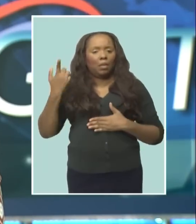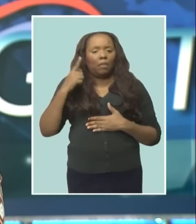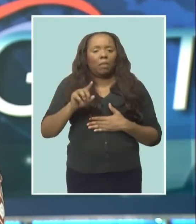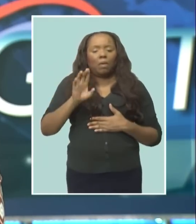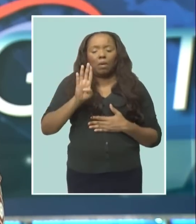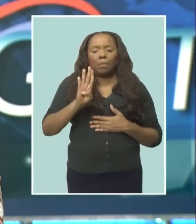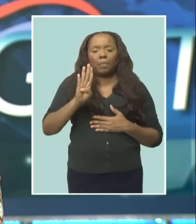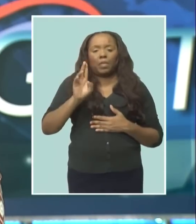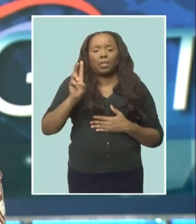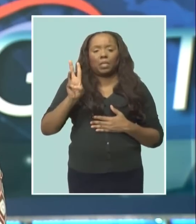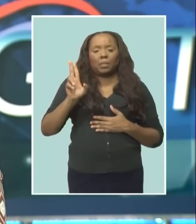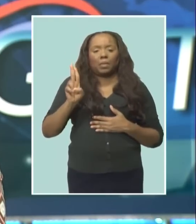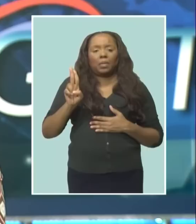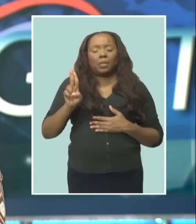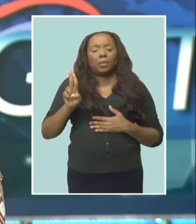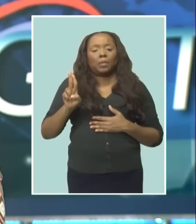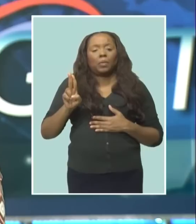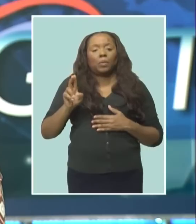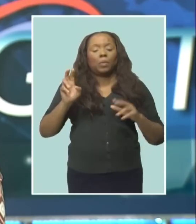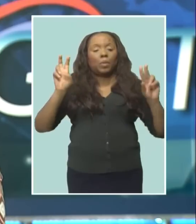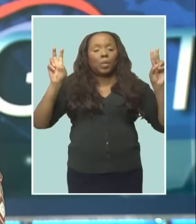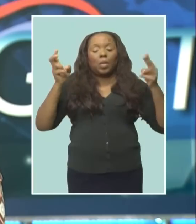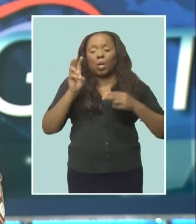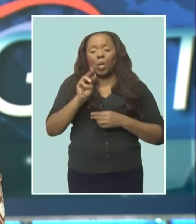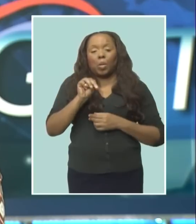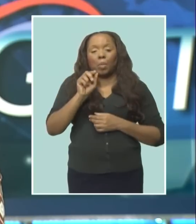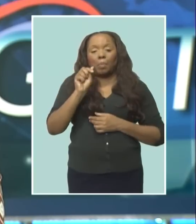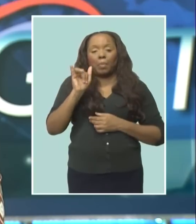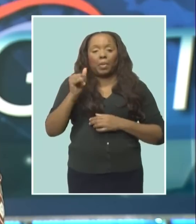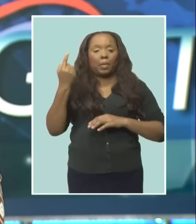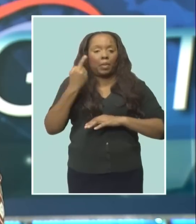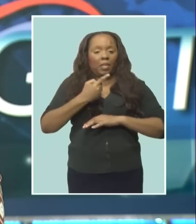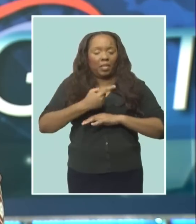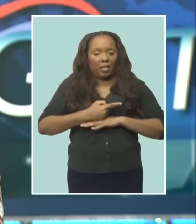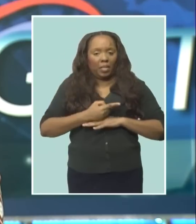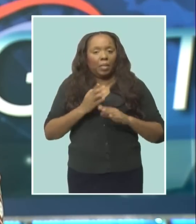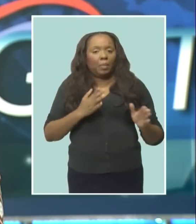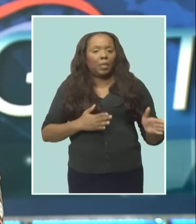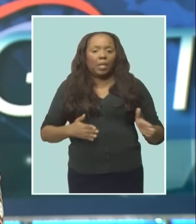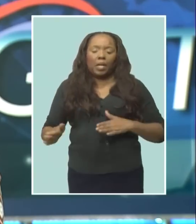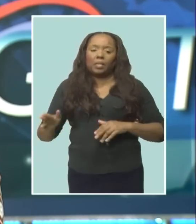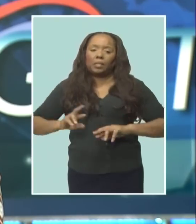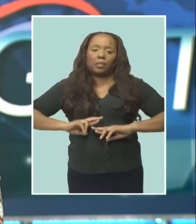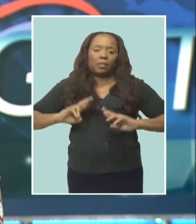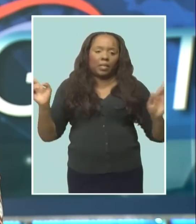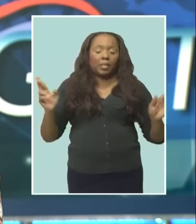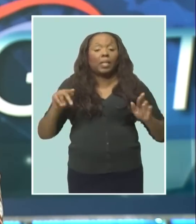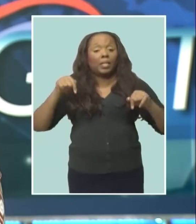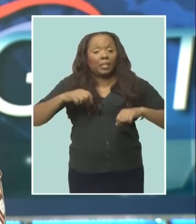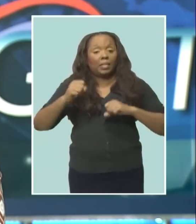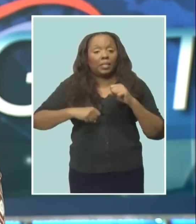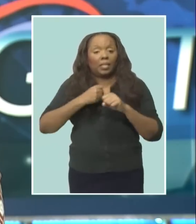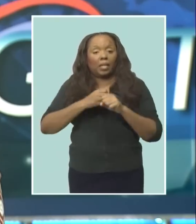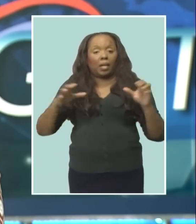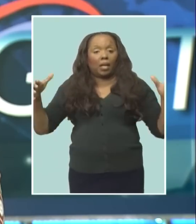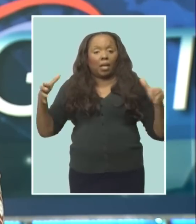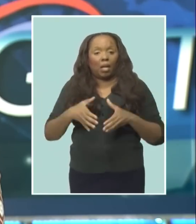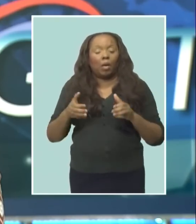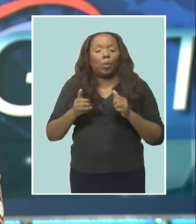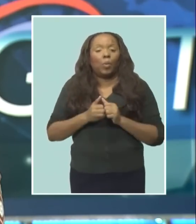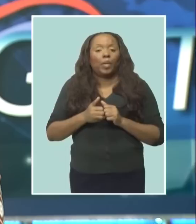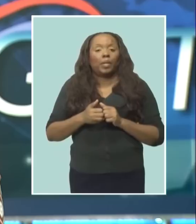celebrations are in full swing. This year, the BWU is partnering with the 2025 Regathering Initiative and will be